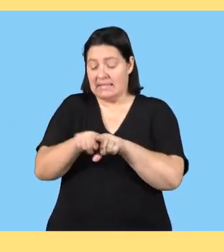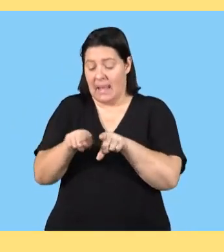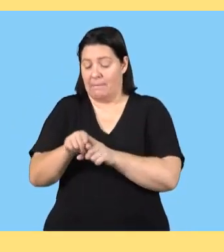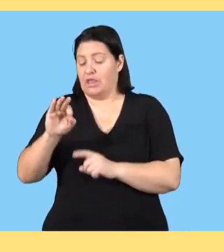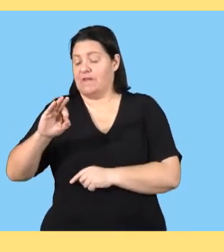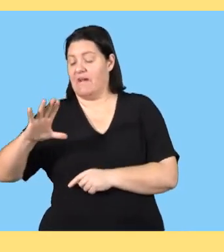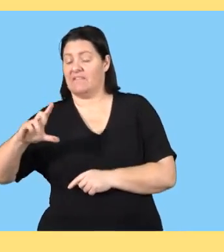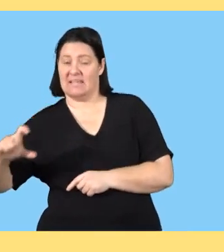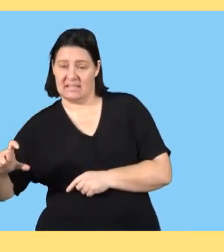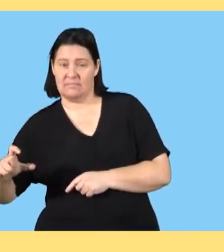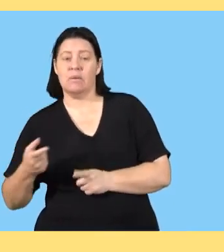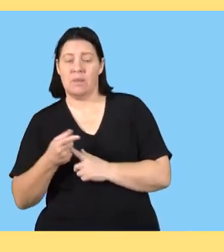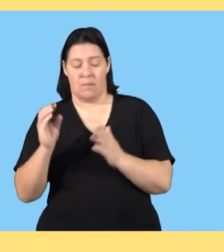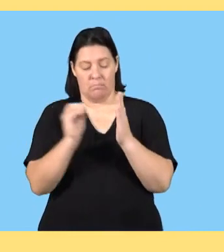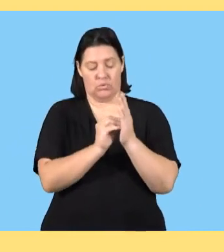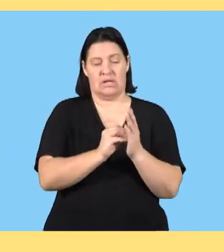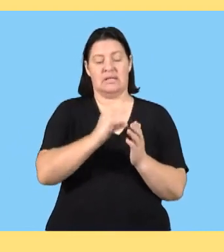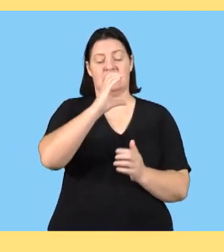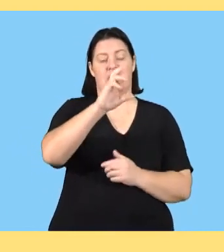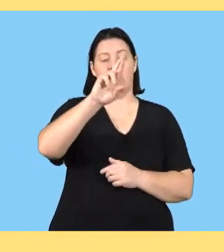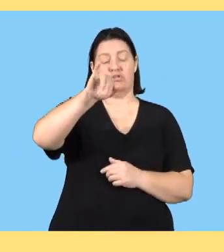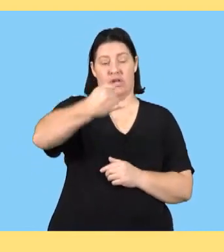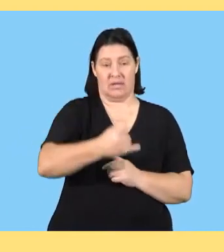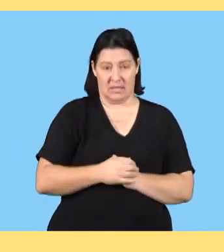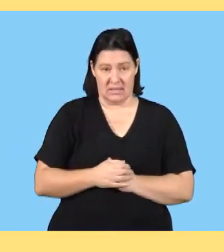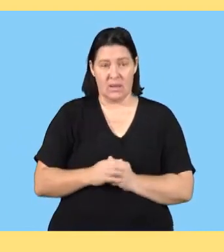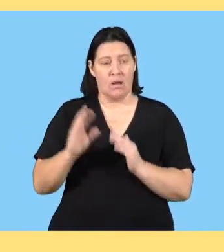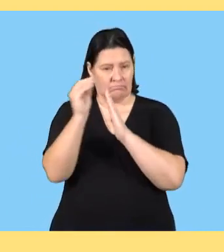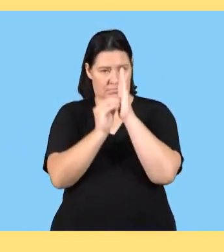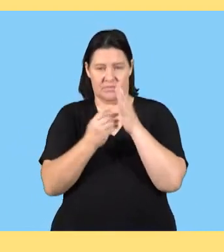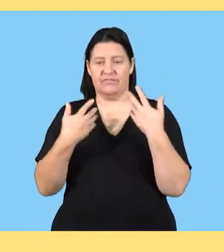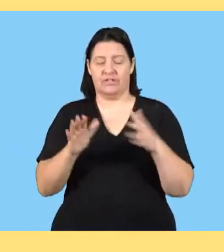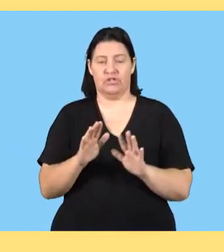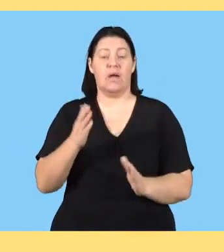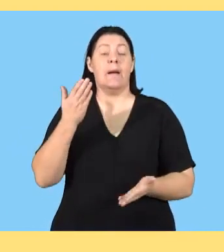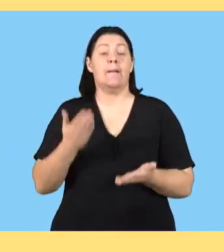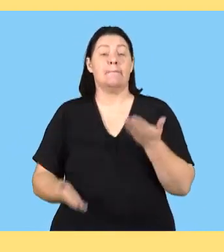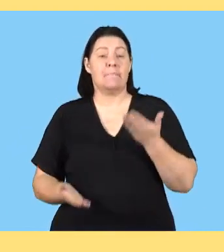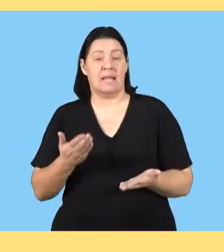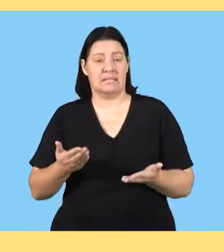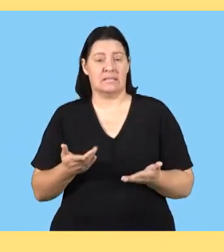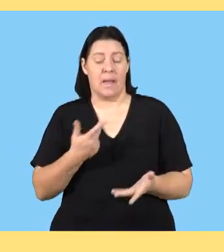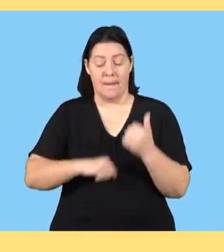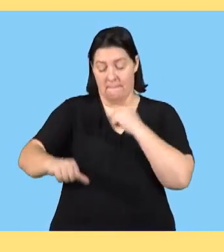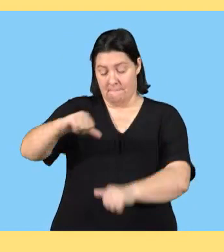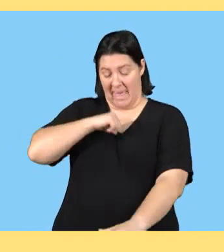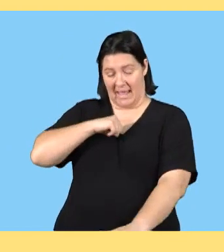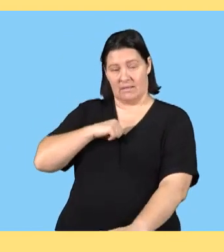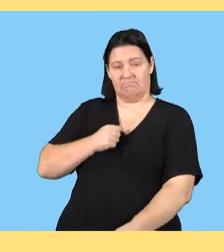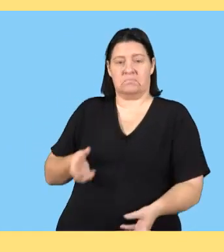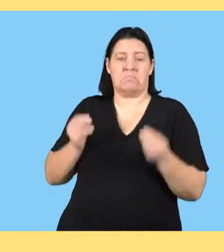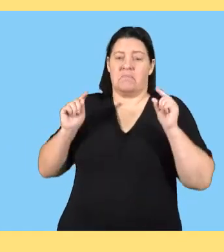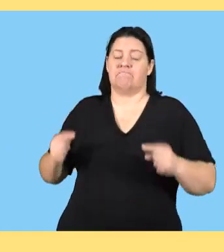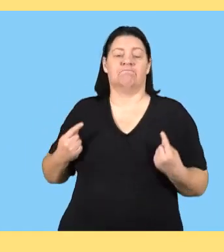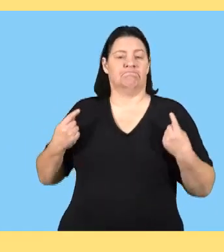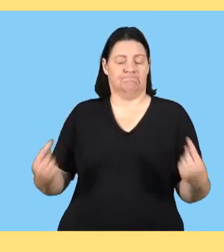received. It would have been recorded in the CRJ. This has been recorded. Write the balance off as irrecoverable.